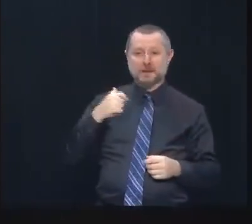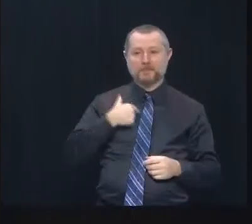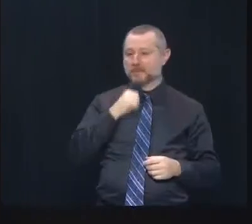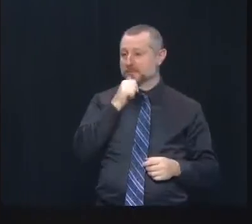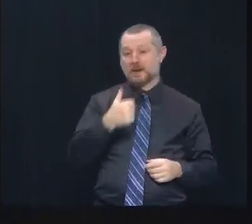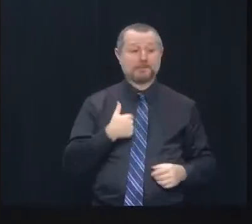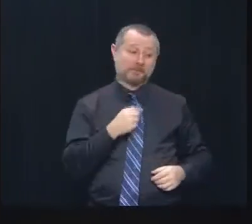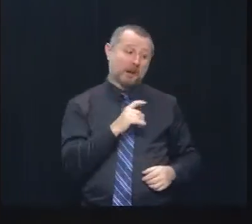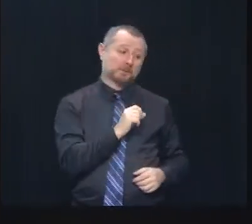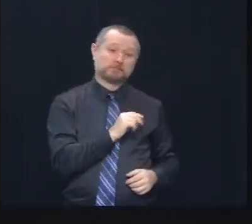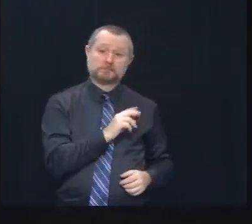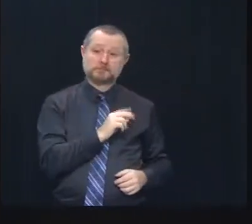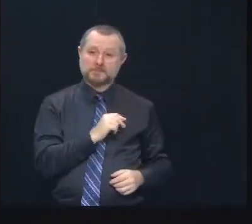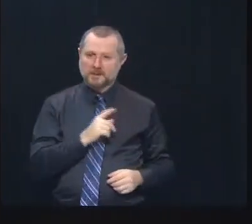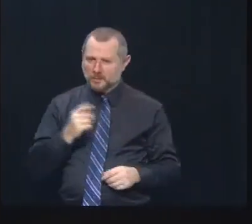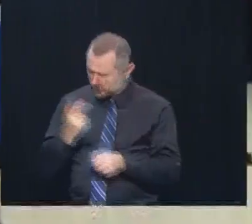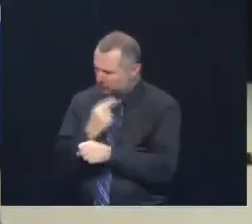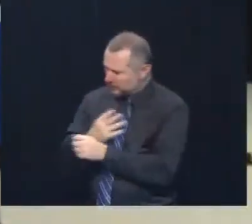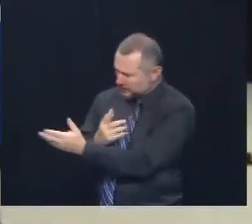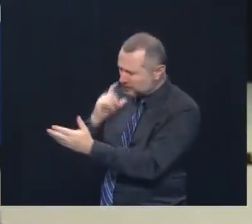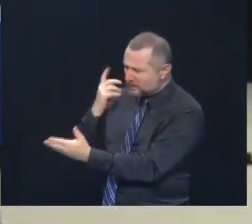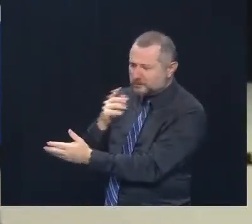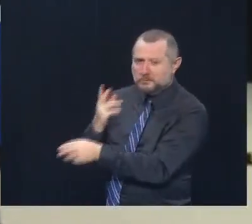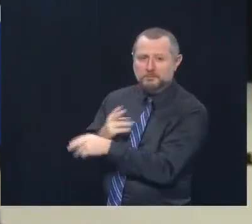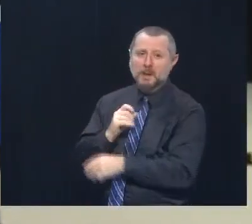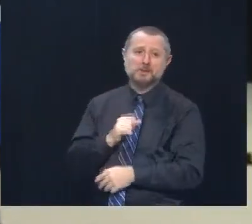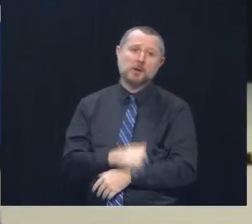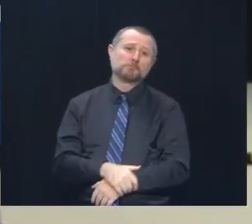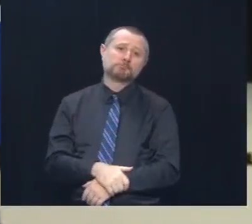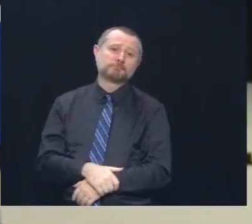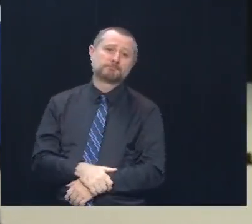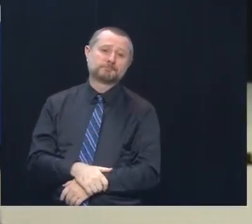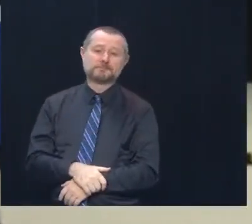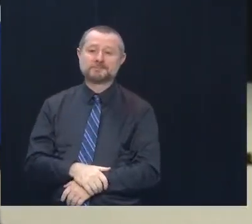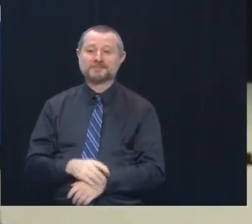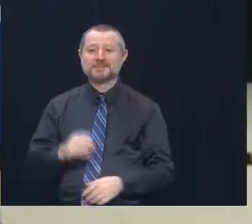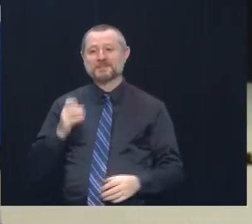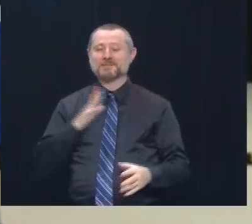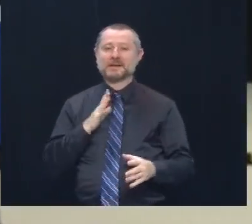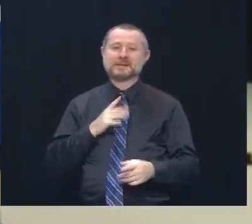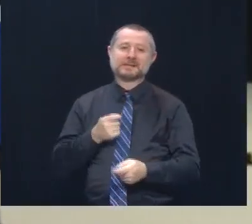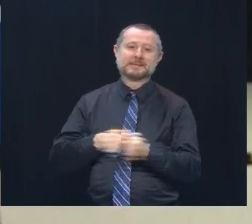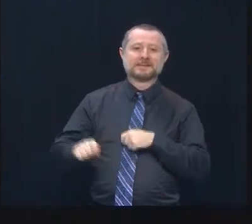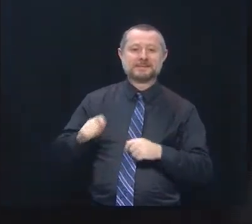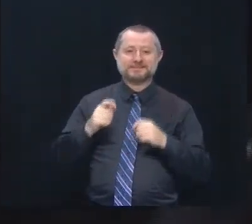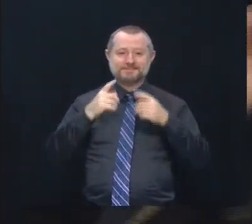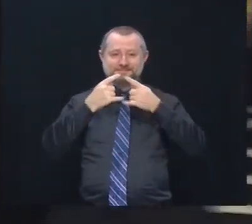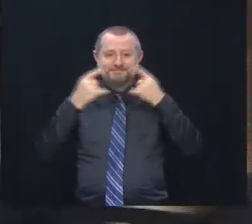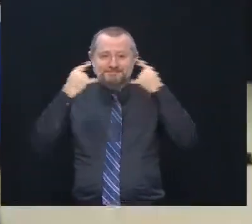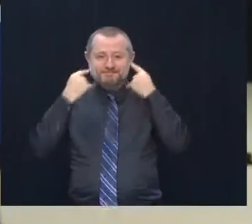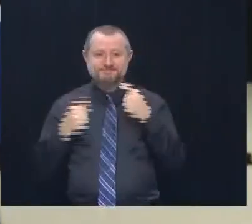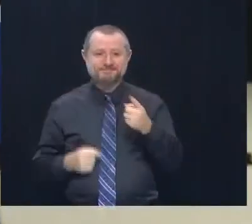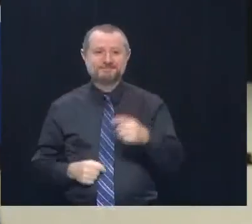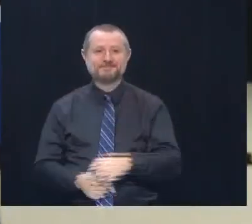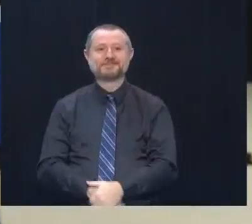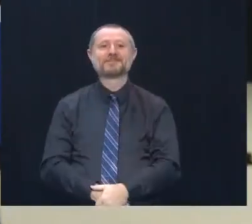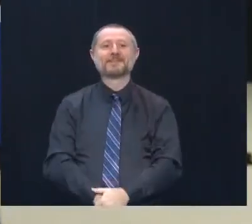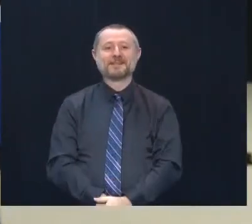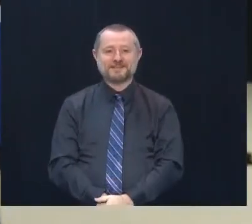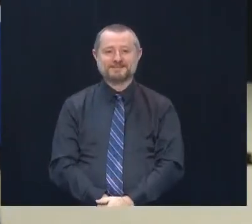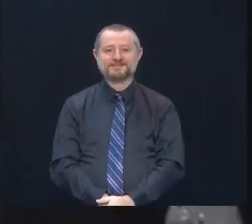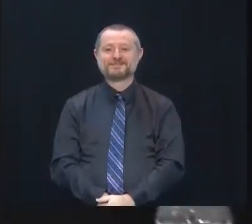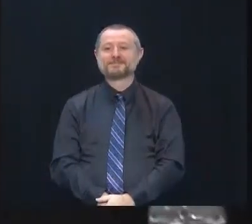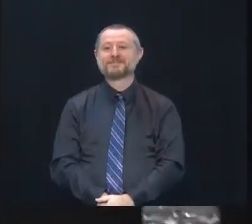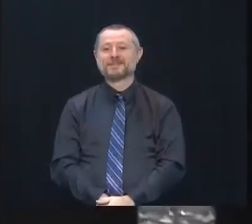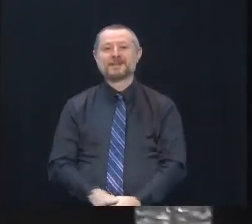cool turkey mask. I like See? my mask. Come better. on, there it is. Let's take a picture with the cool mask. Cool